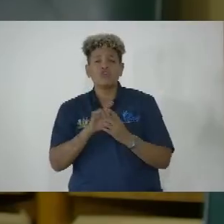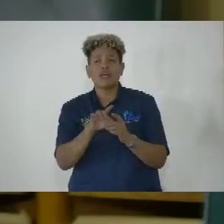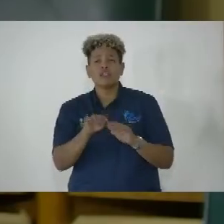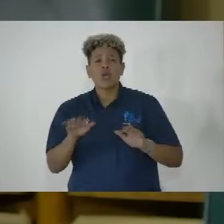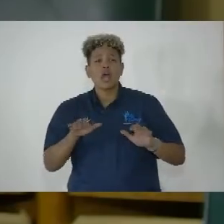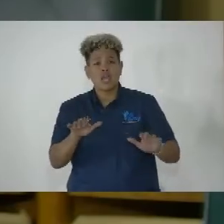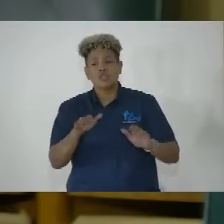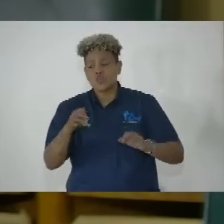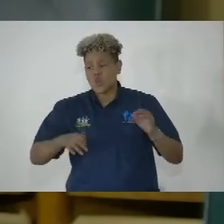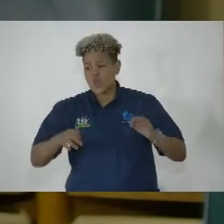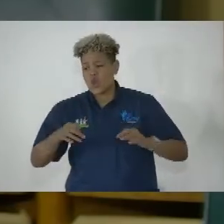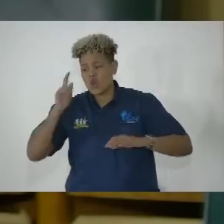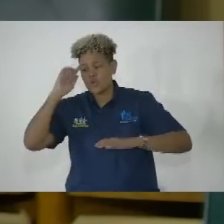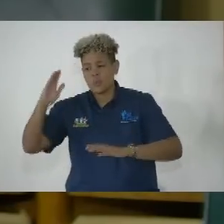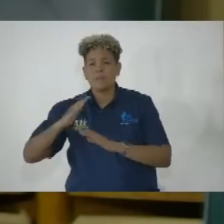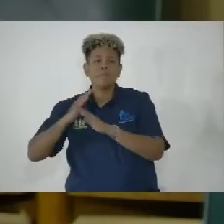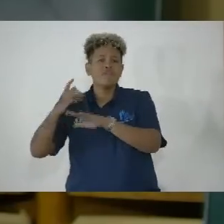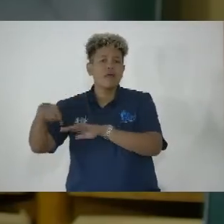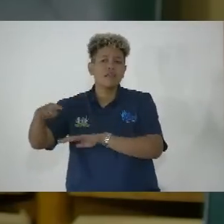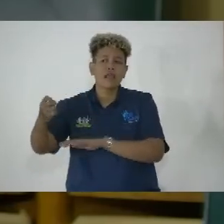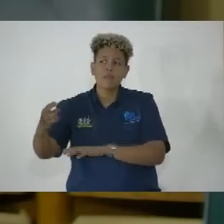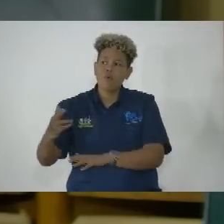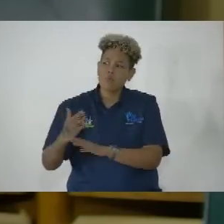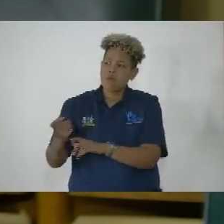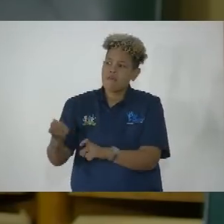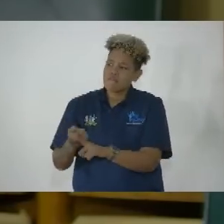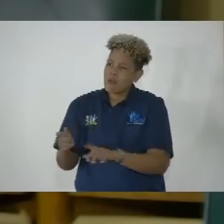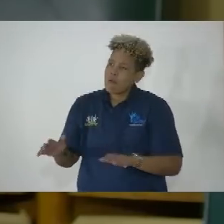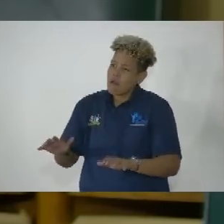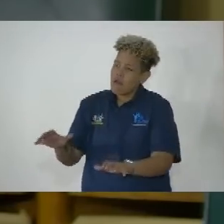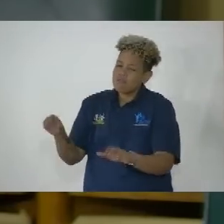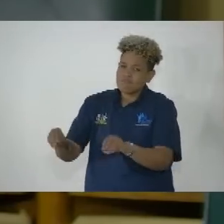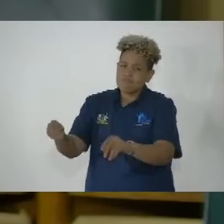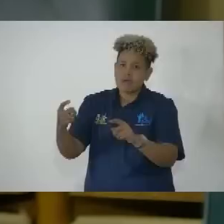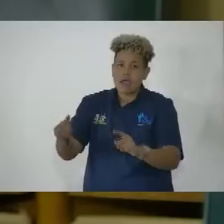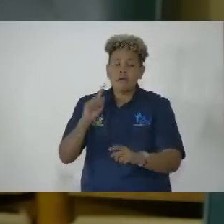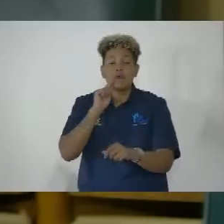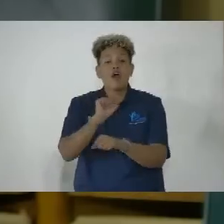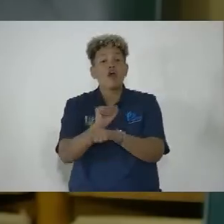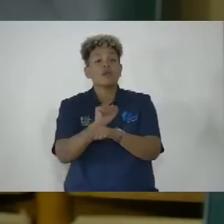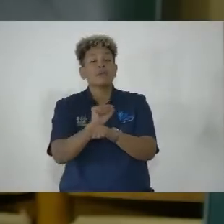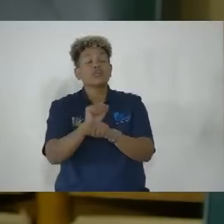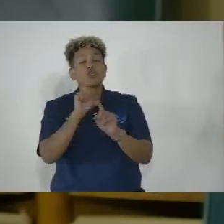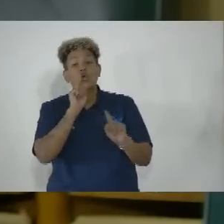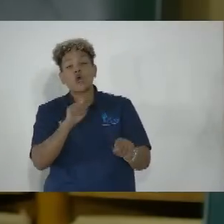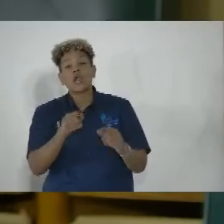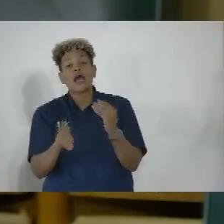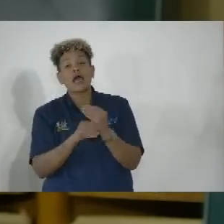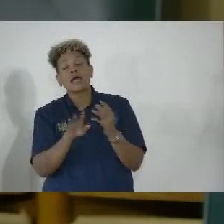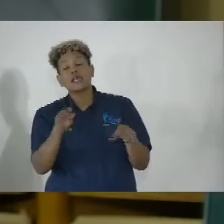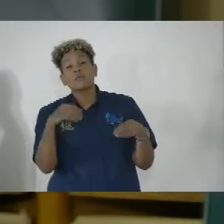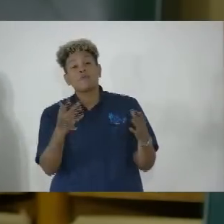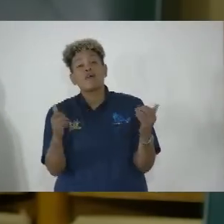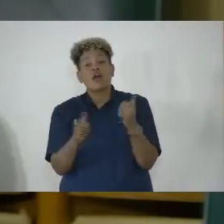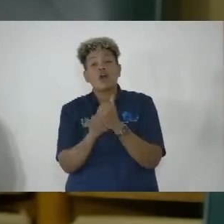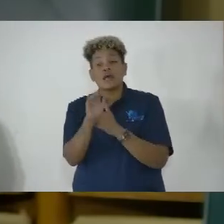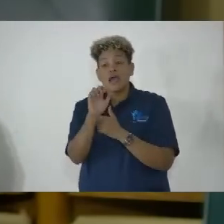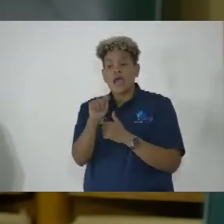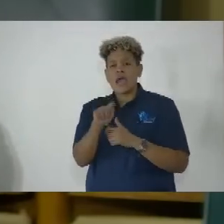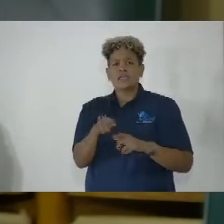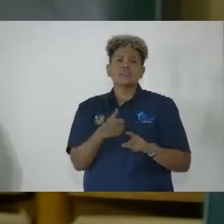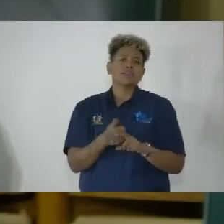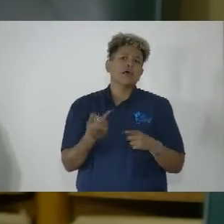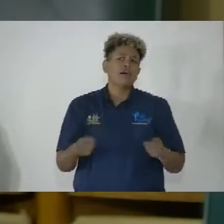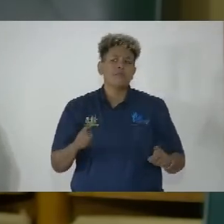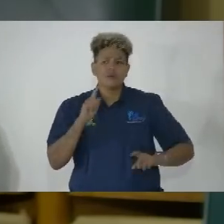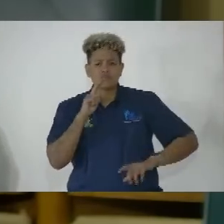court will prevent them or prohibit them from doing. And occupation orders, again, provided for under the Act,